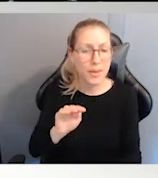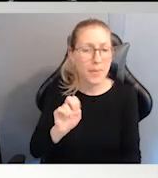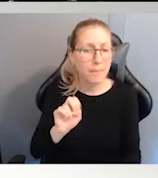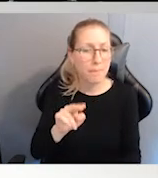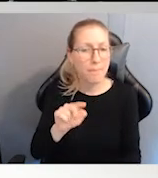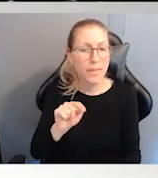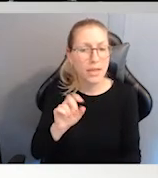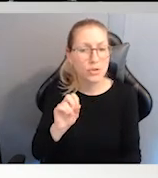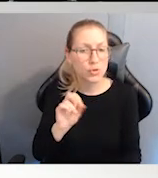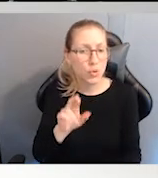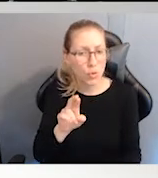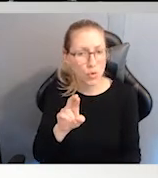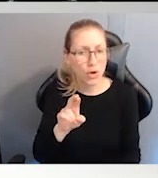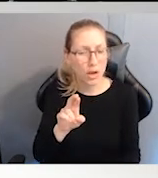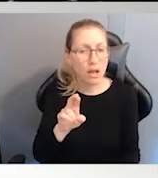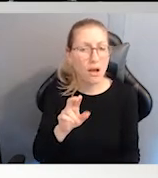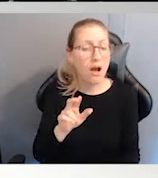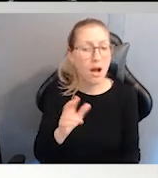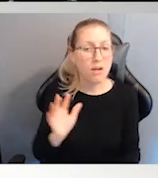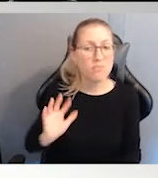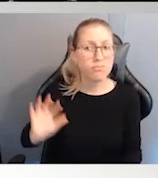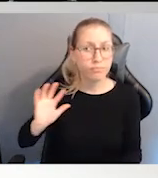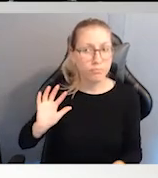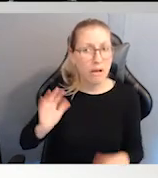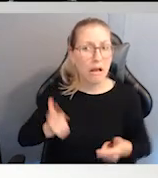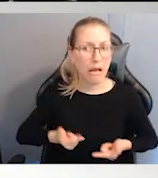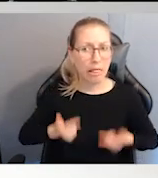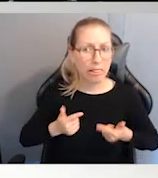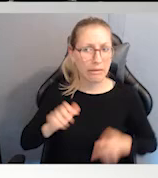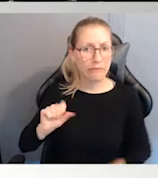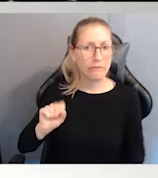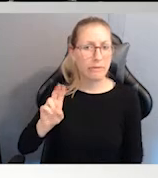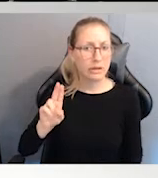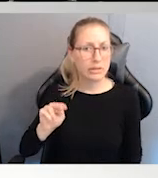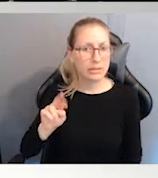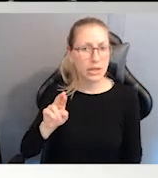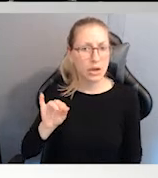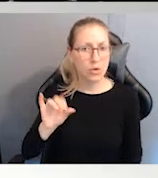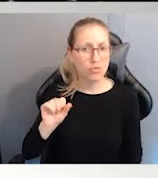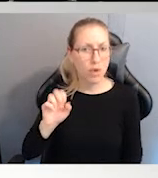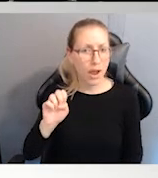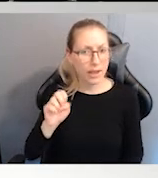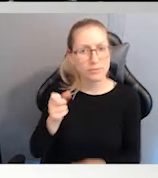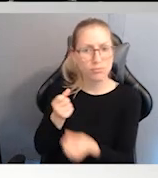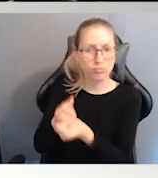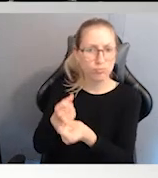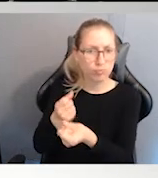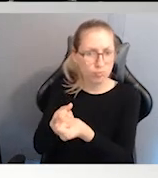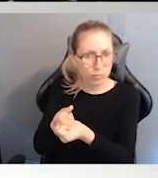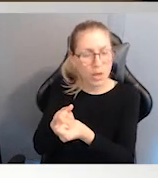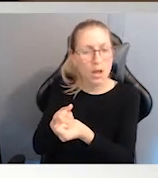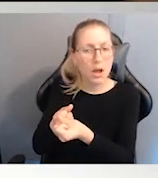Sunrise. I advocated for a bus bench because I was going to work